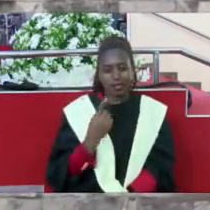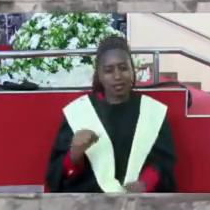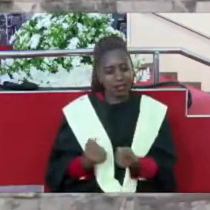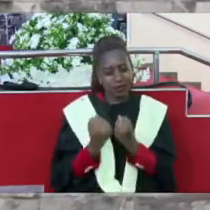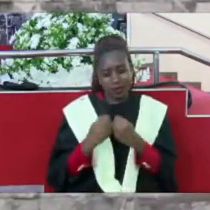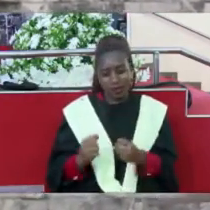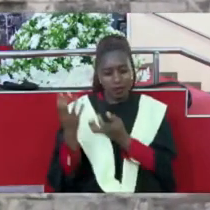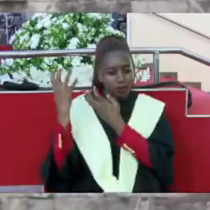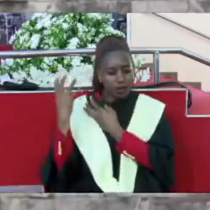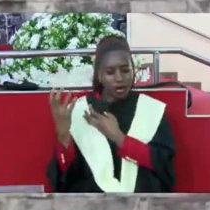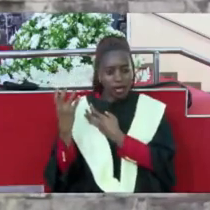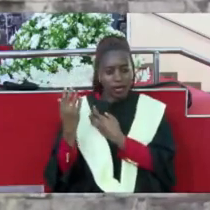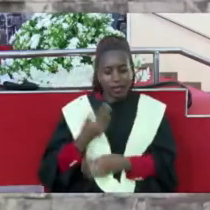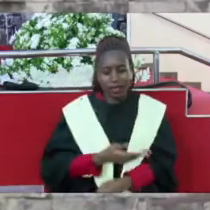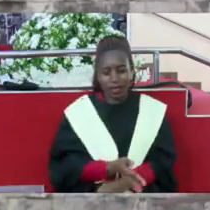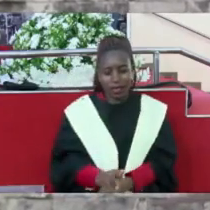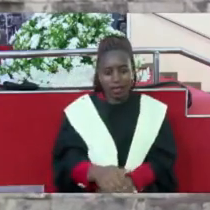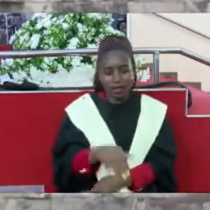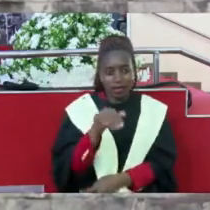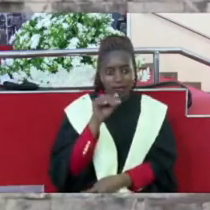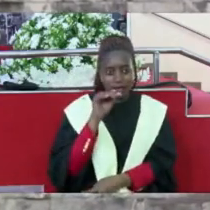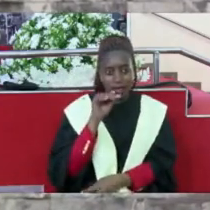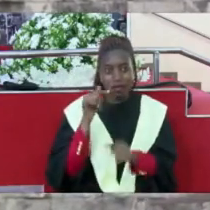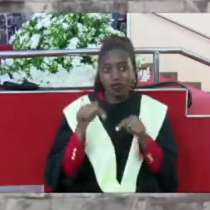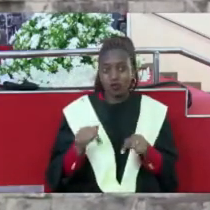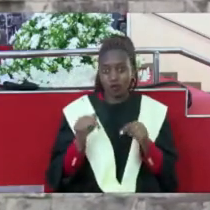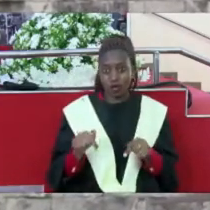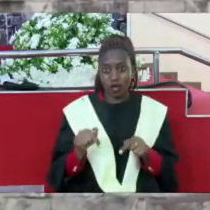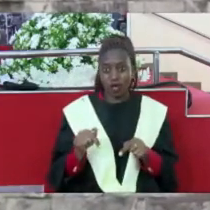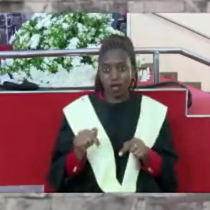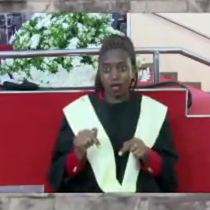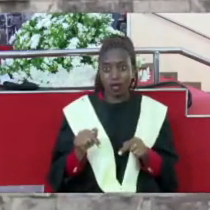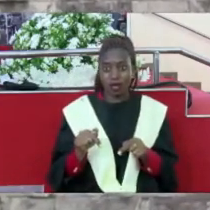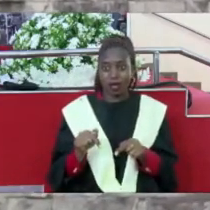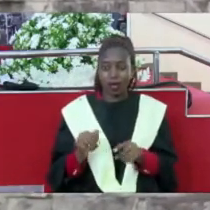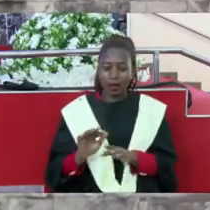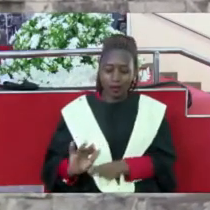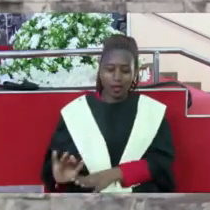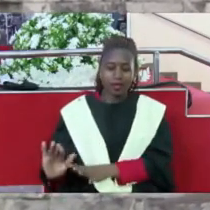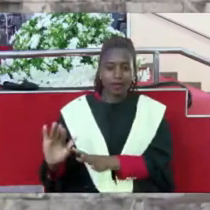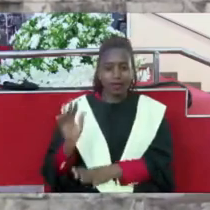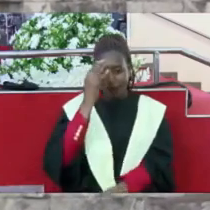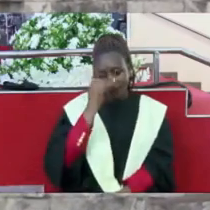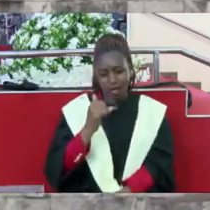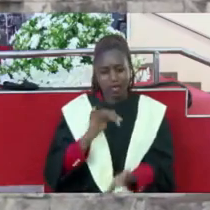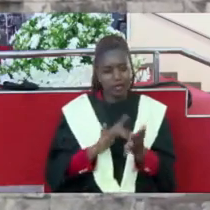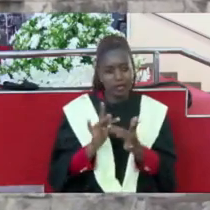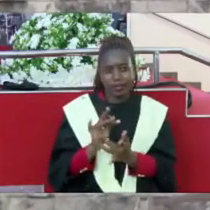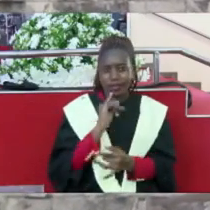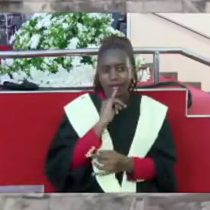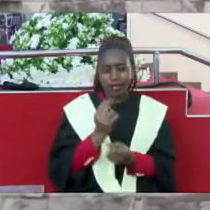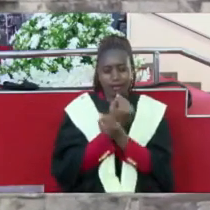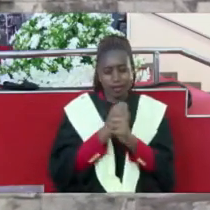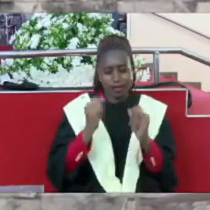we need is to look at Jesus. Tunahitaji kumtazama Yesu. Look and leave. Jesus is our savior. Blessed be the